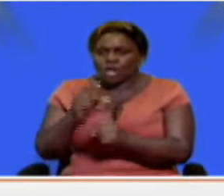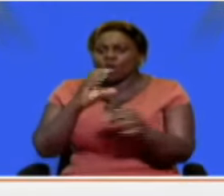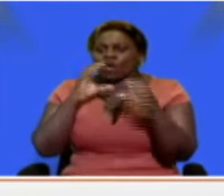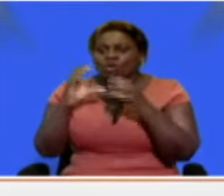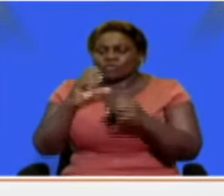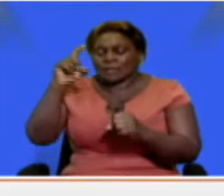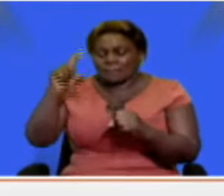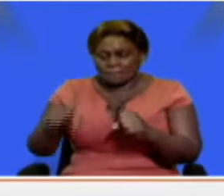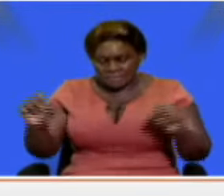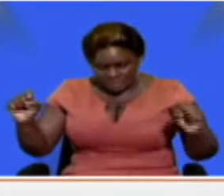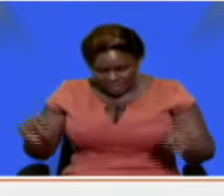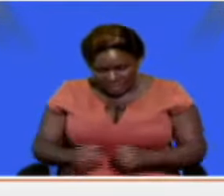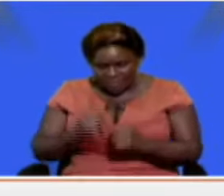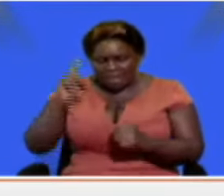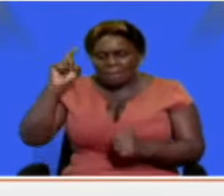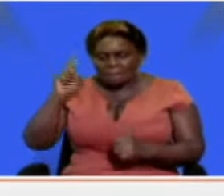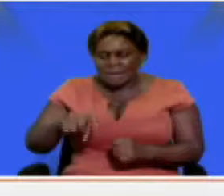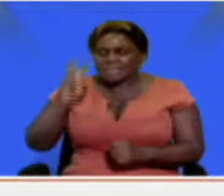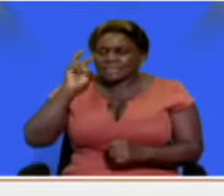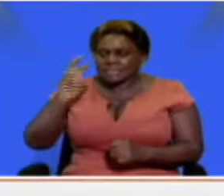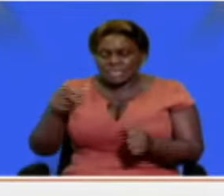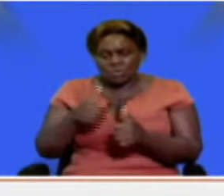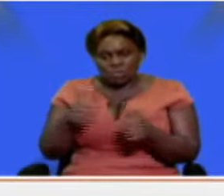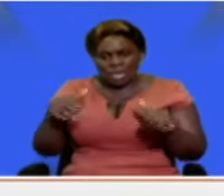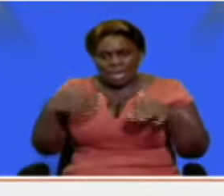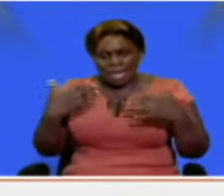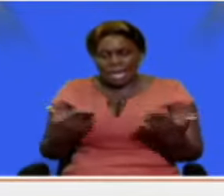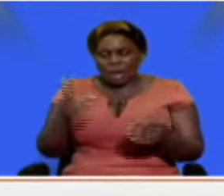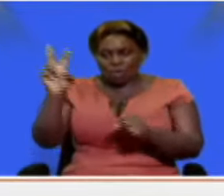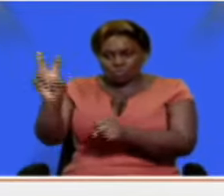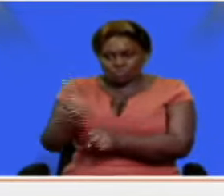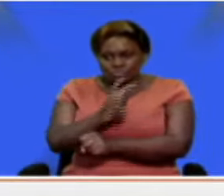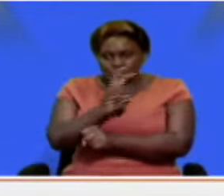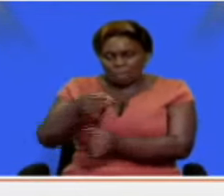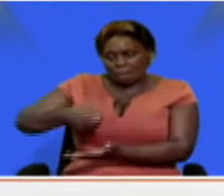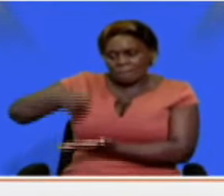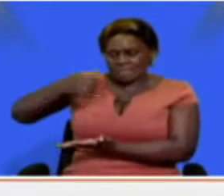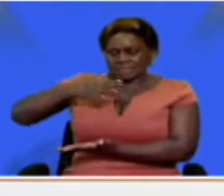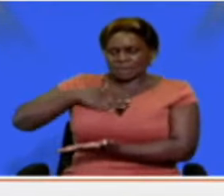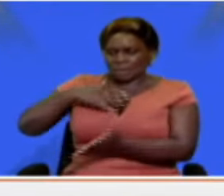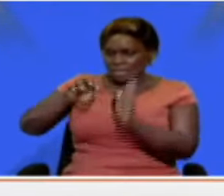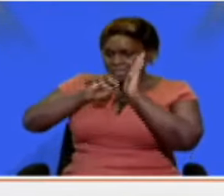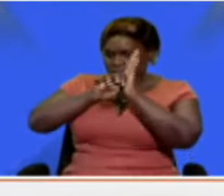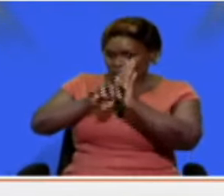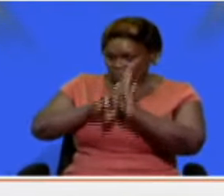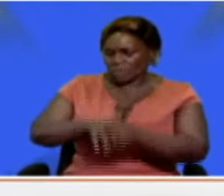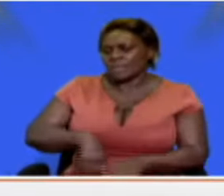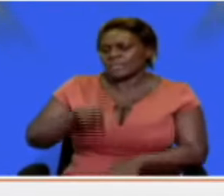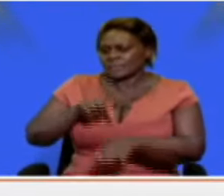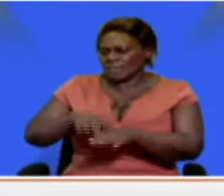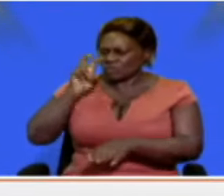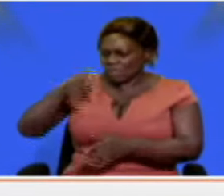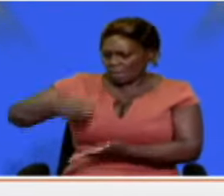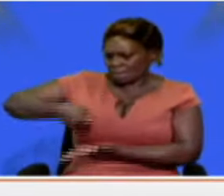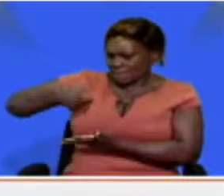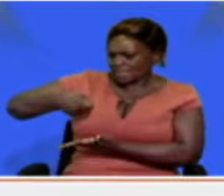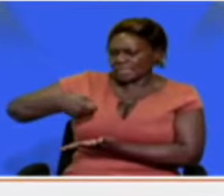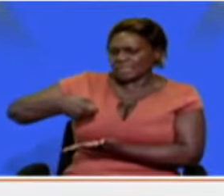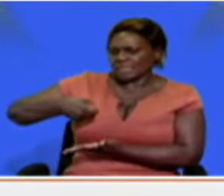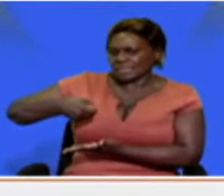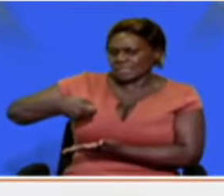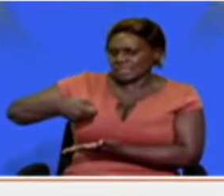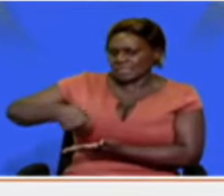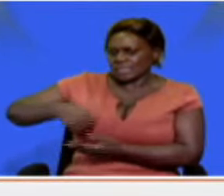that had to be had. We need to see effectiveness in terms of oversight of our budget. For example, if you look at the budget,